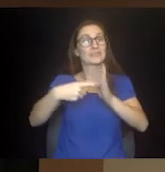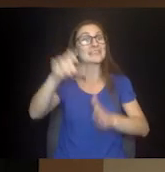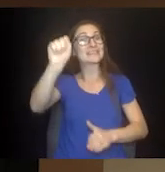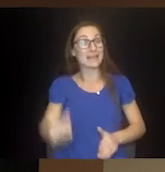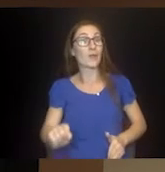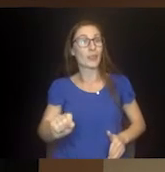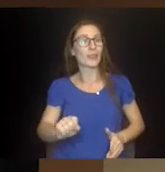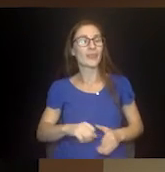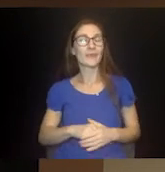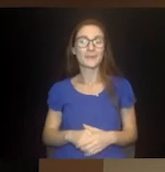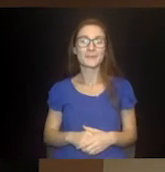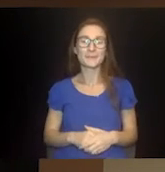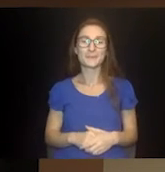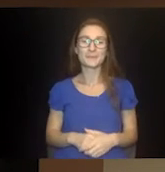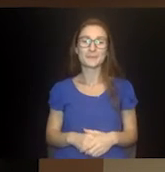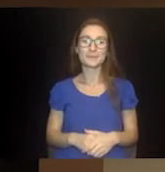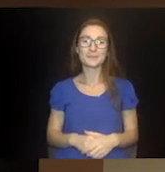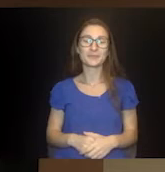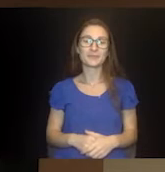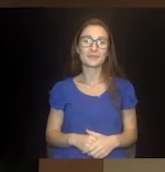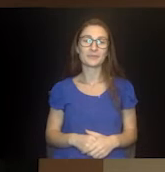some representation down south.